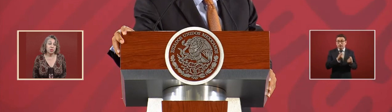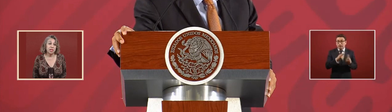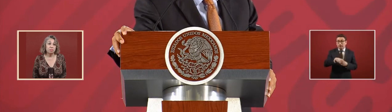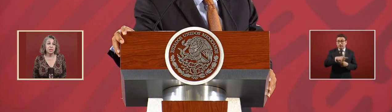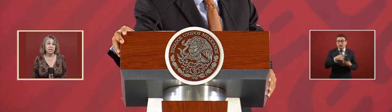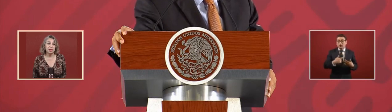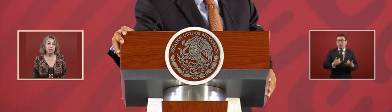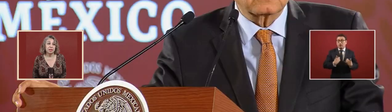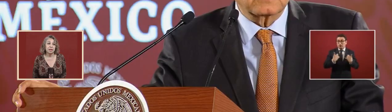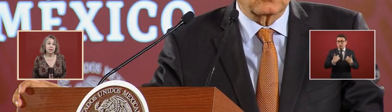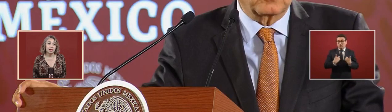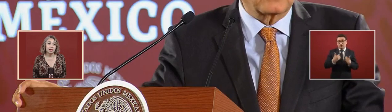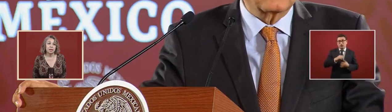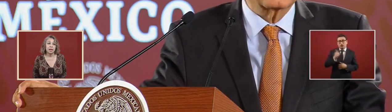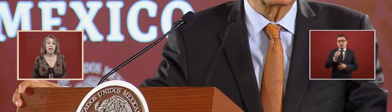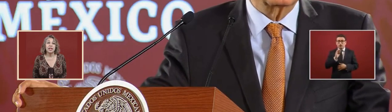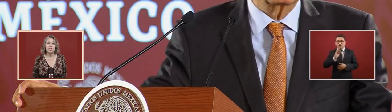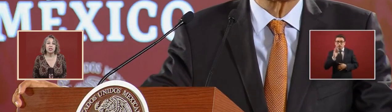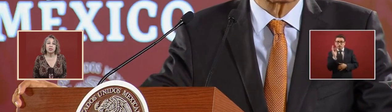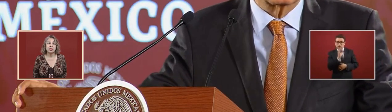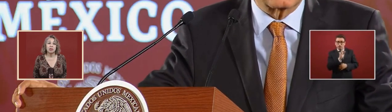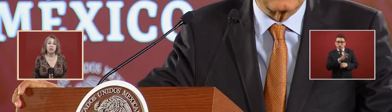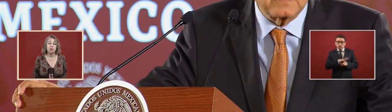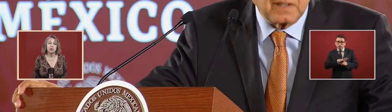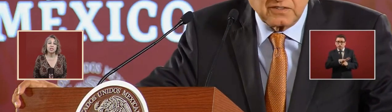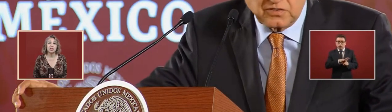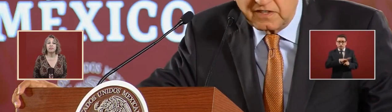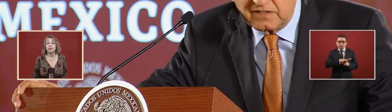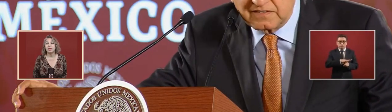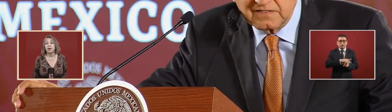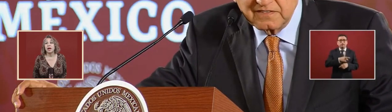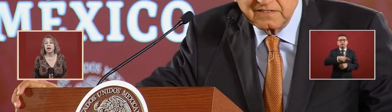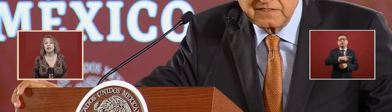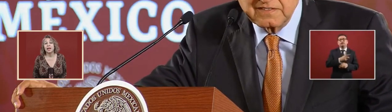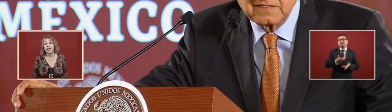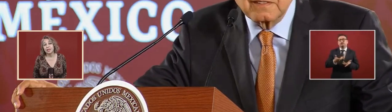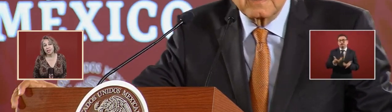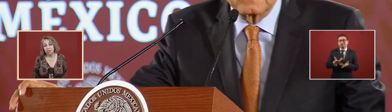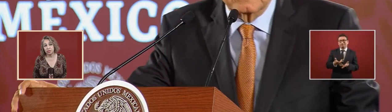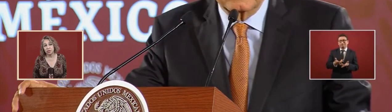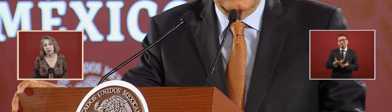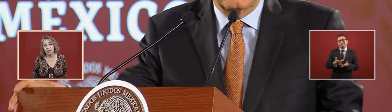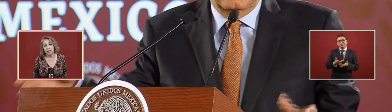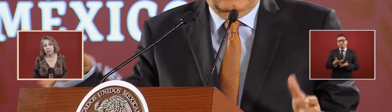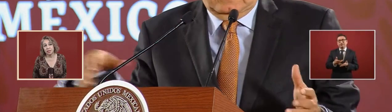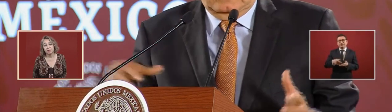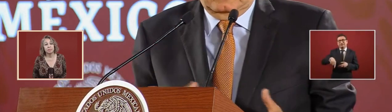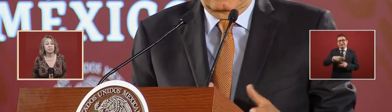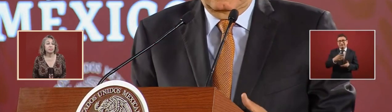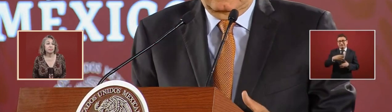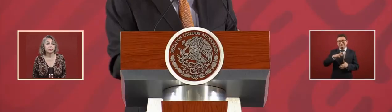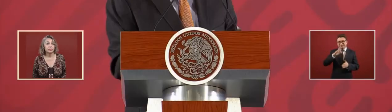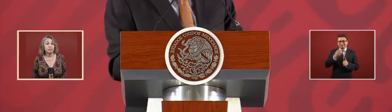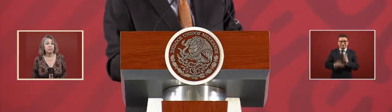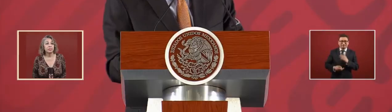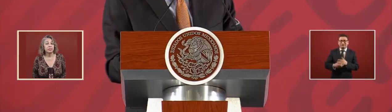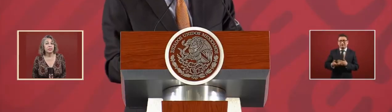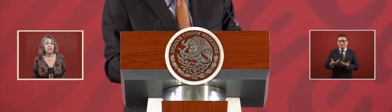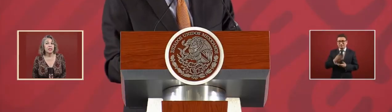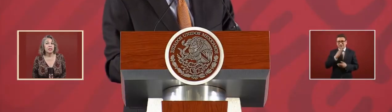others were tempted y tomaron el camino and de las took the course of antisocial conduct.